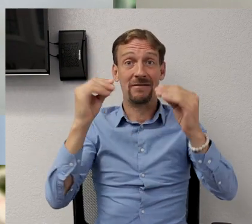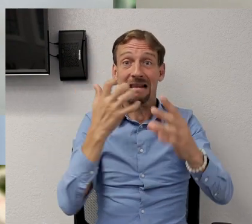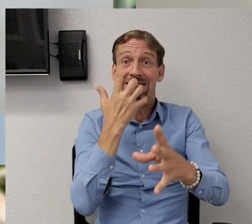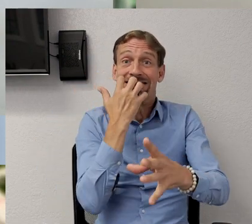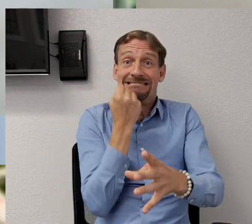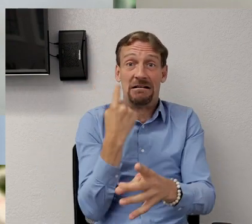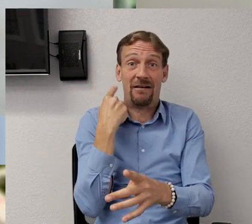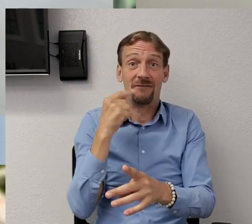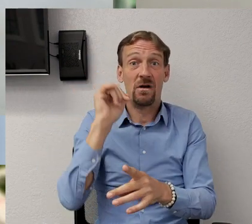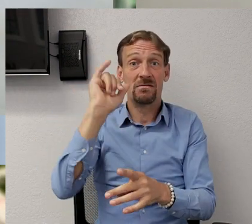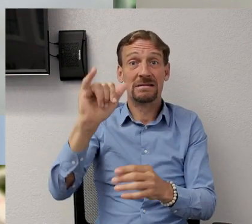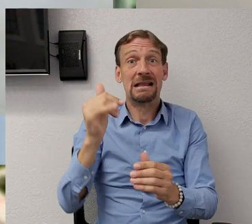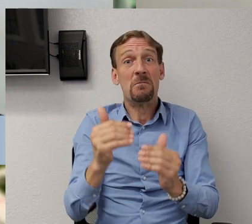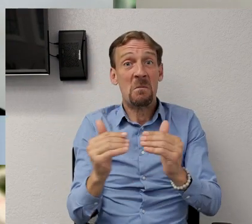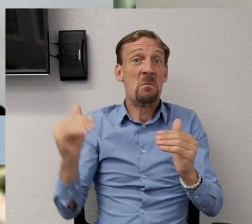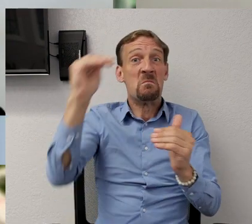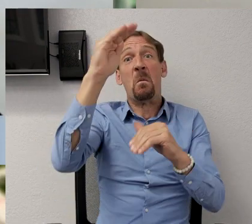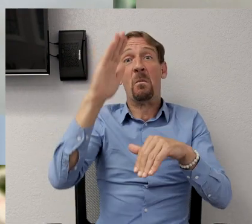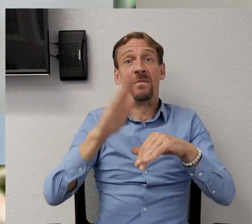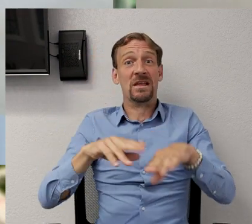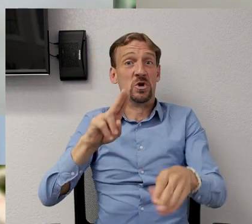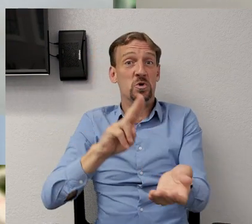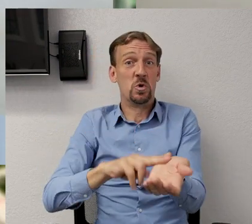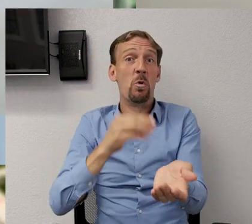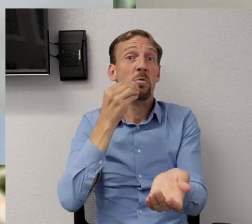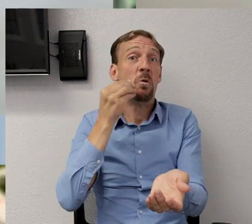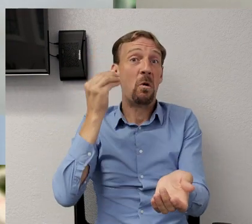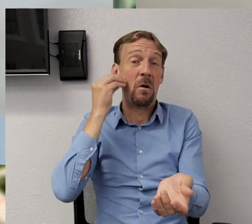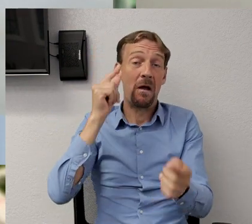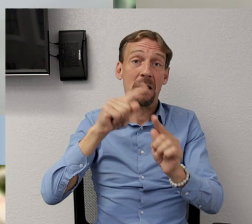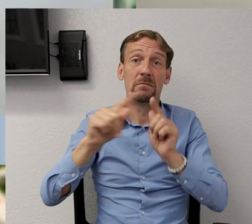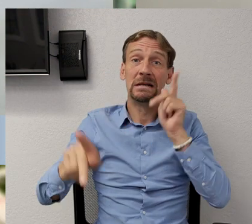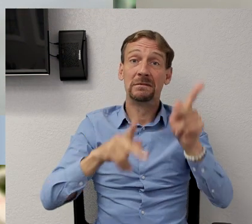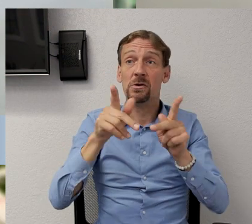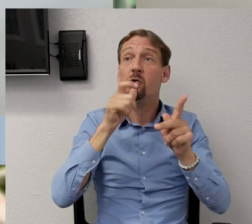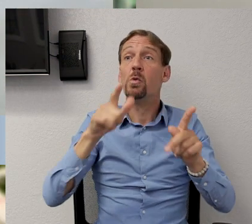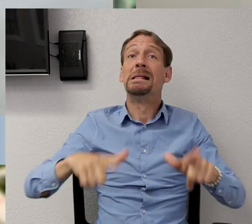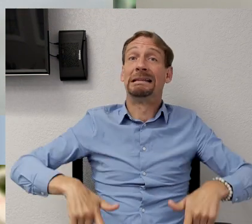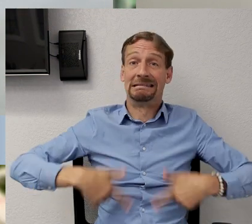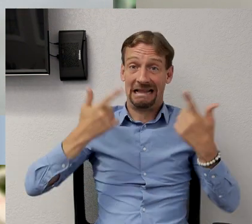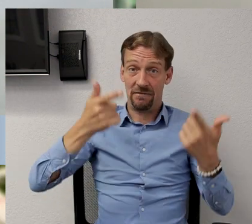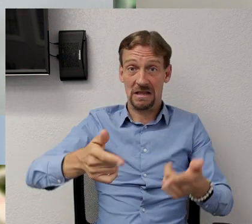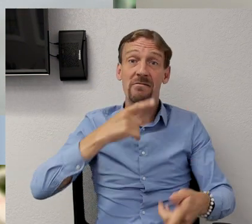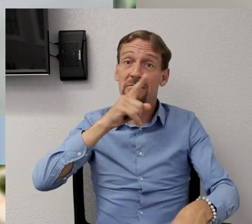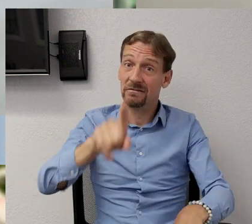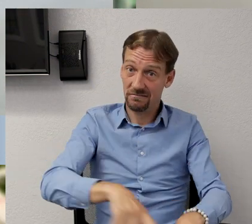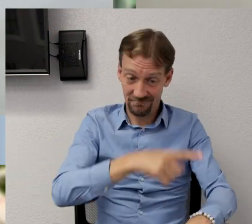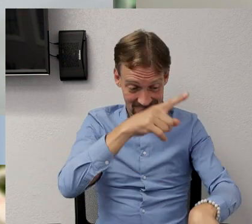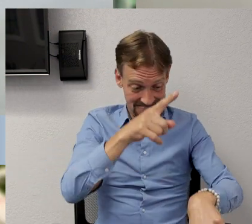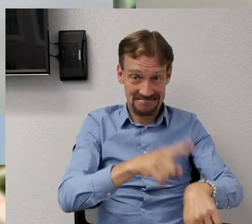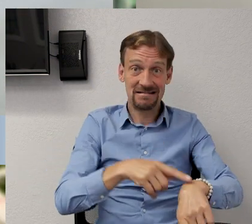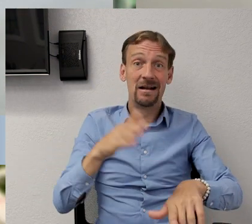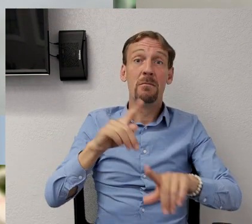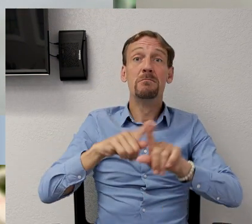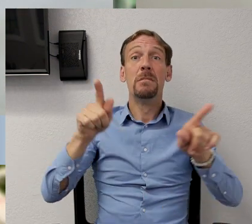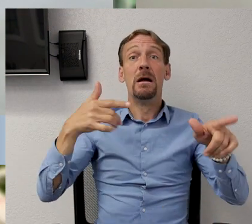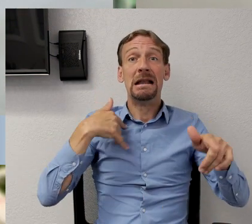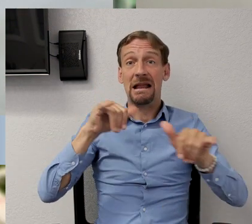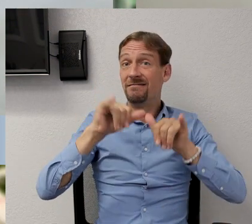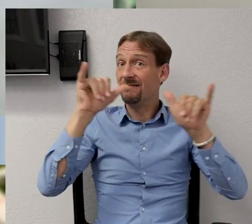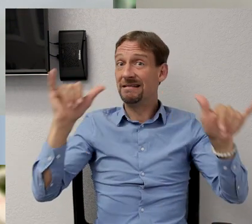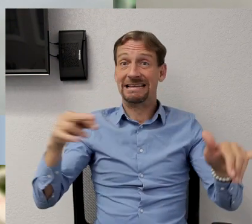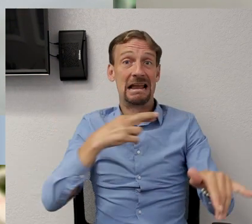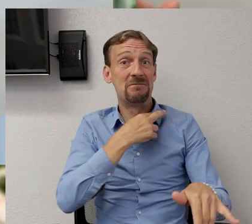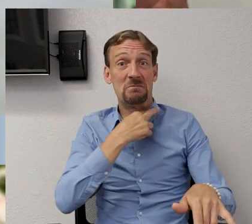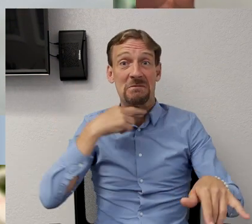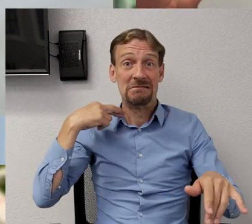than a nursing home, but they tend to be residents, long-term residents, and they have the same risk